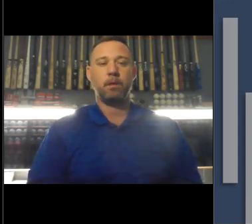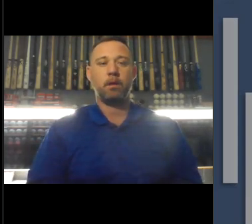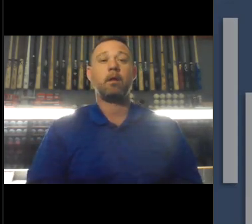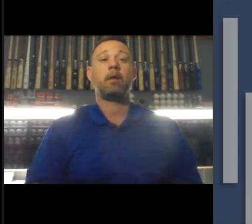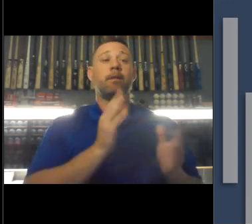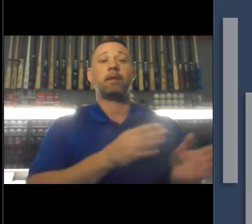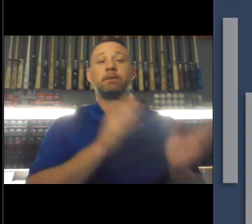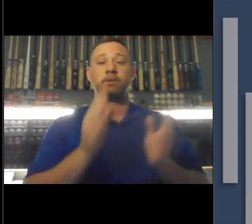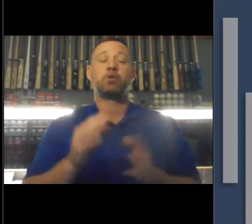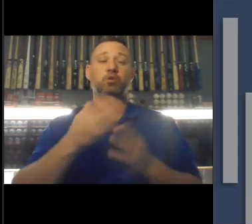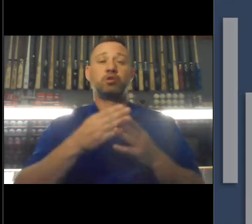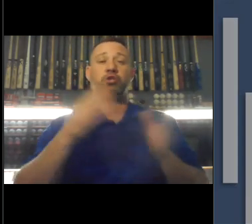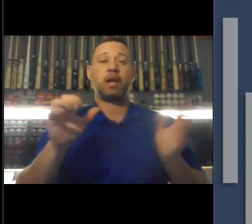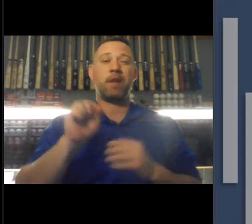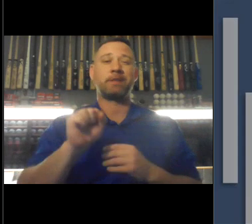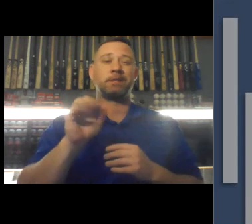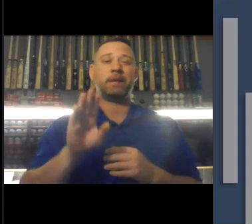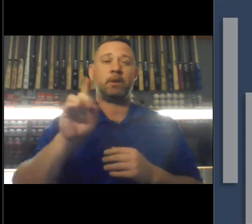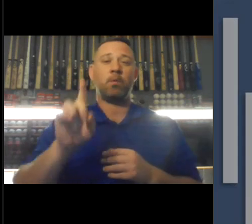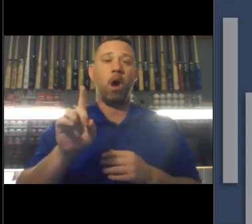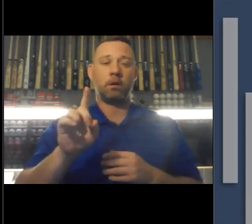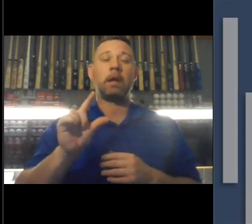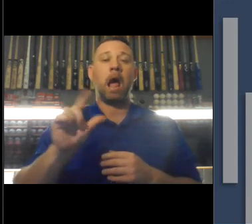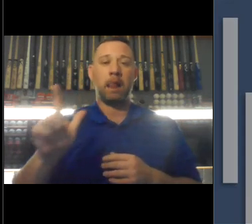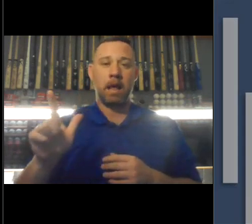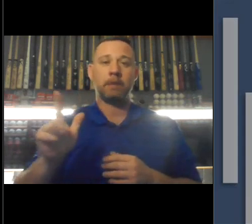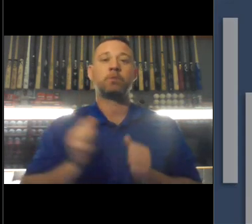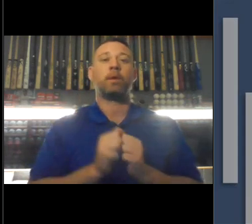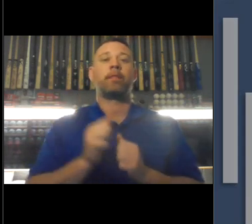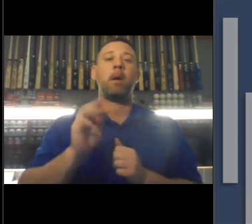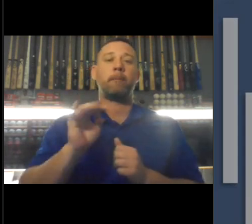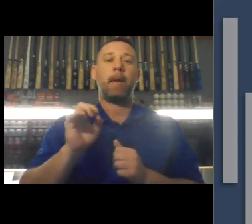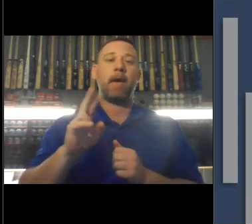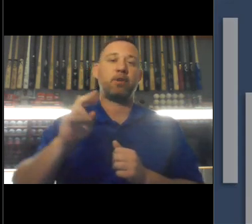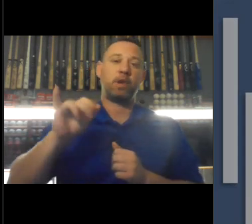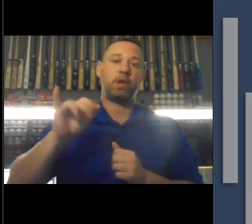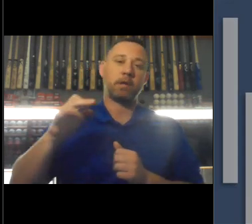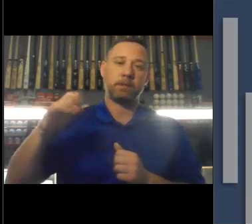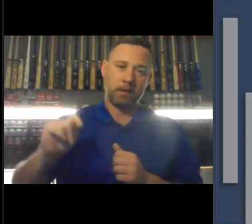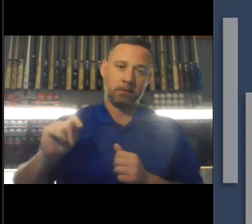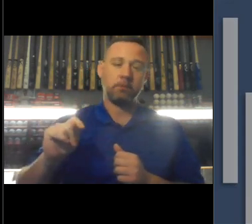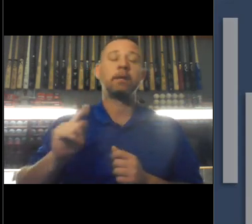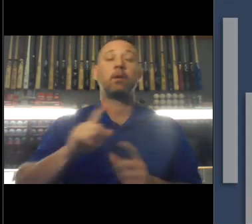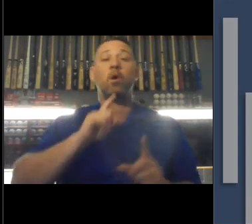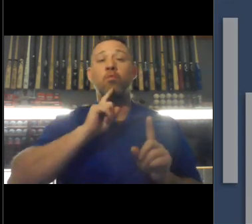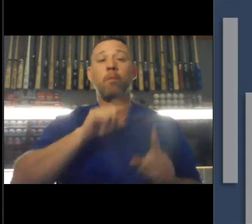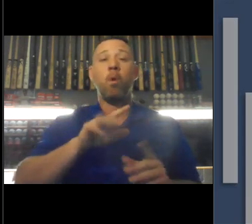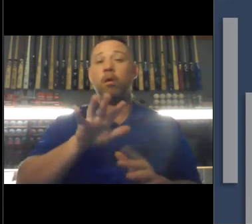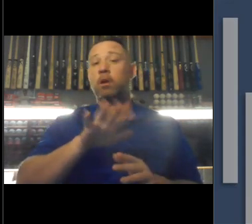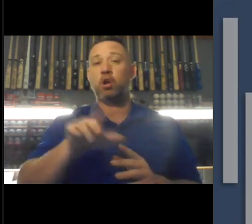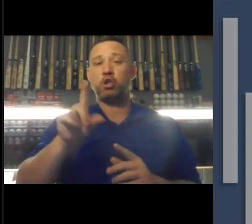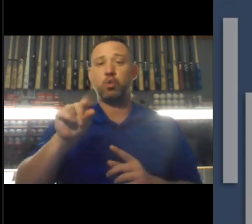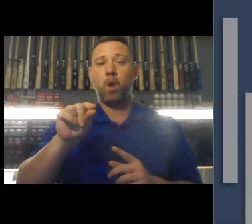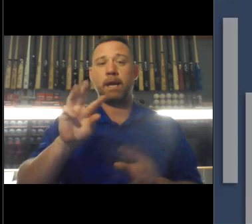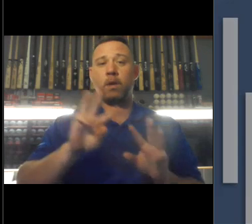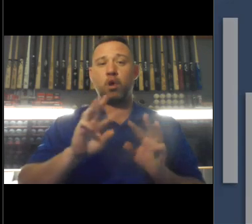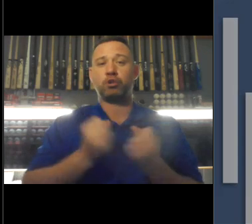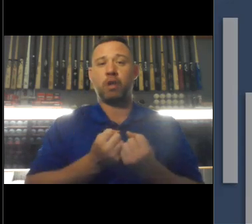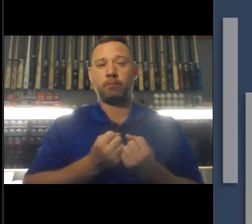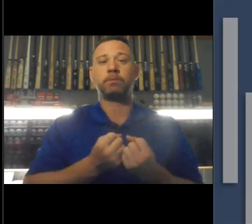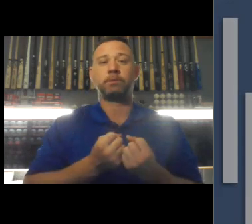general SB1 guideline development discussion with Matthew Yozgat. He reported that around 20 workshops were held, and